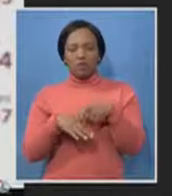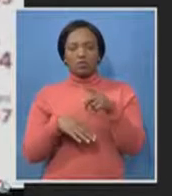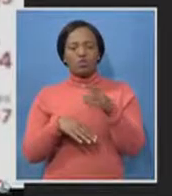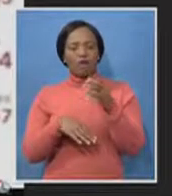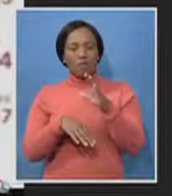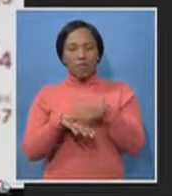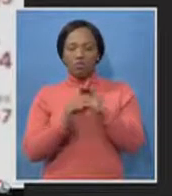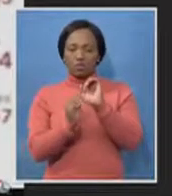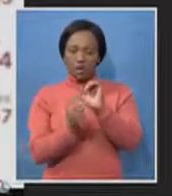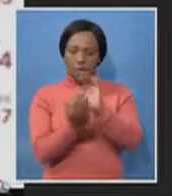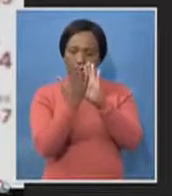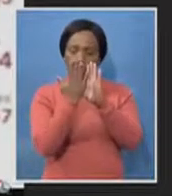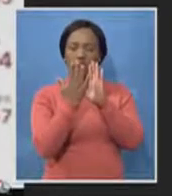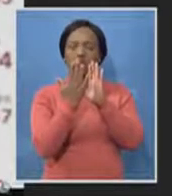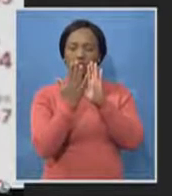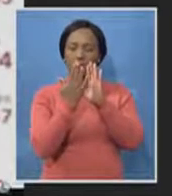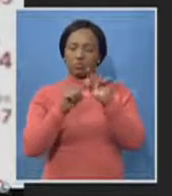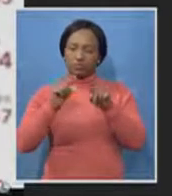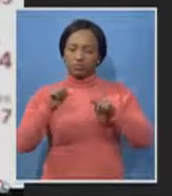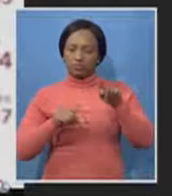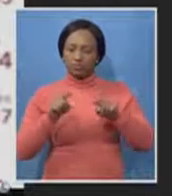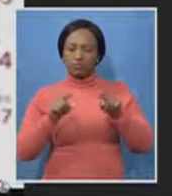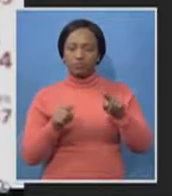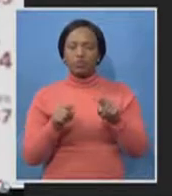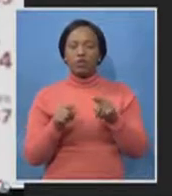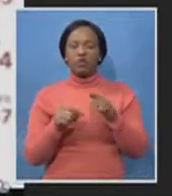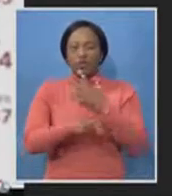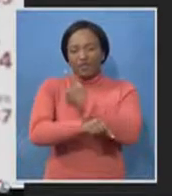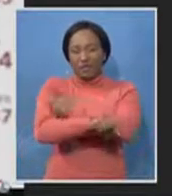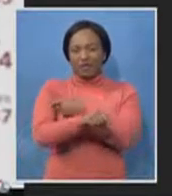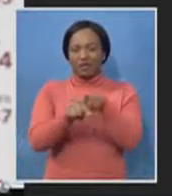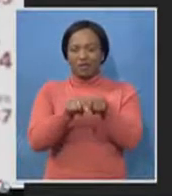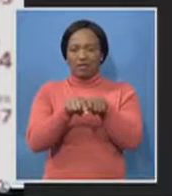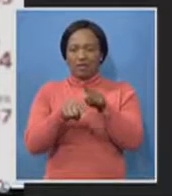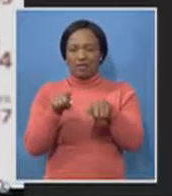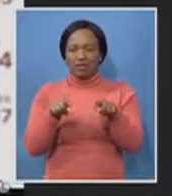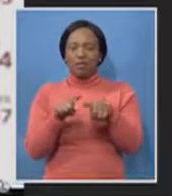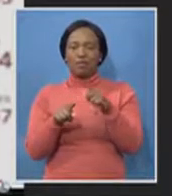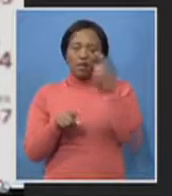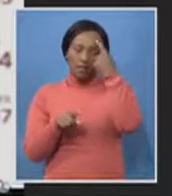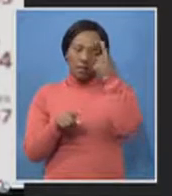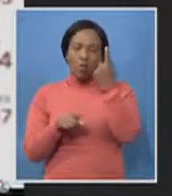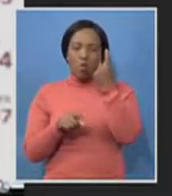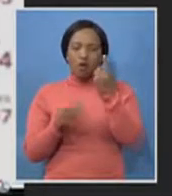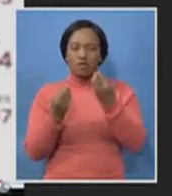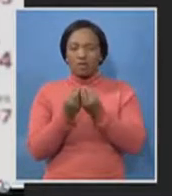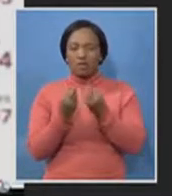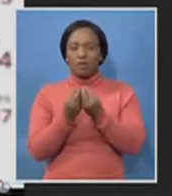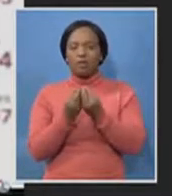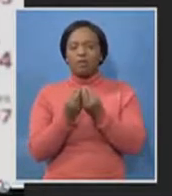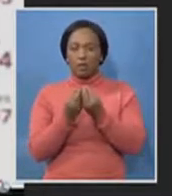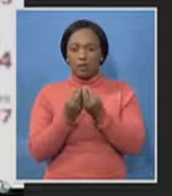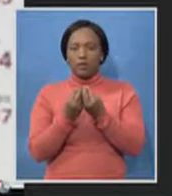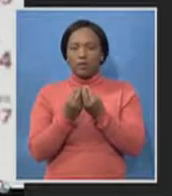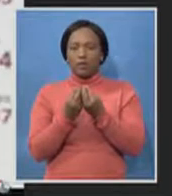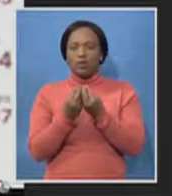finding a vaccine. I think one thing that's worth highlighting is, Africa and South Africa